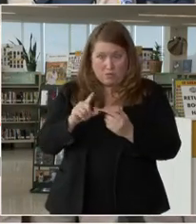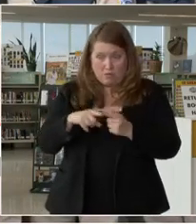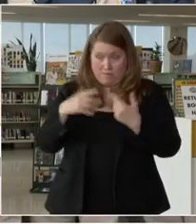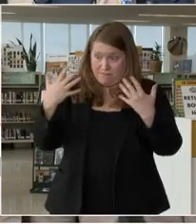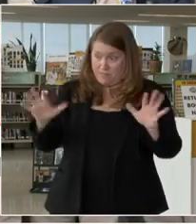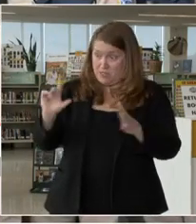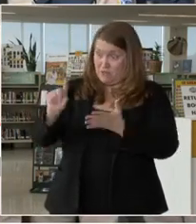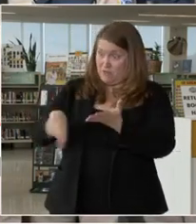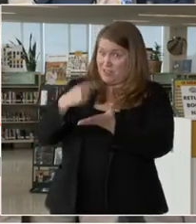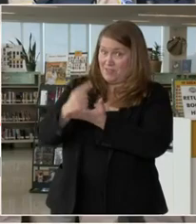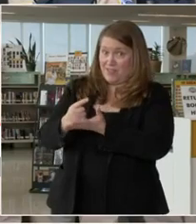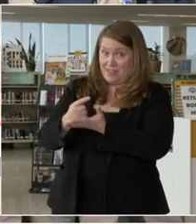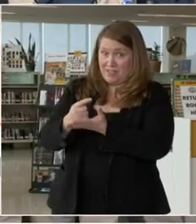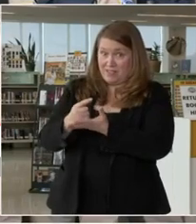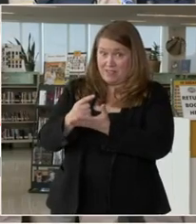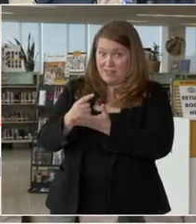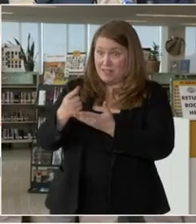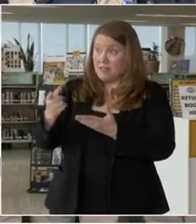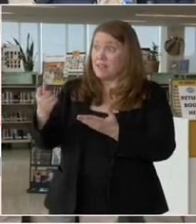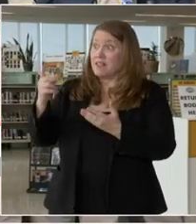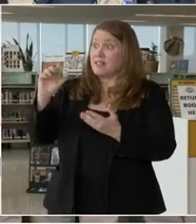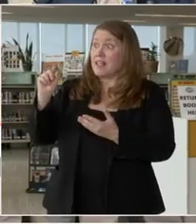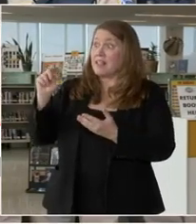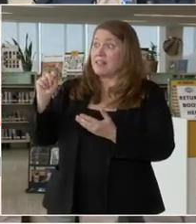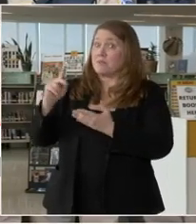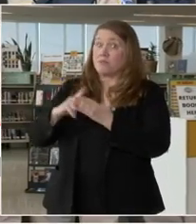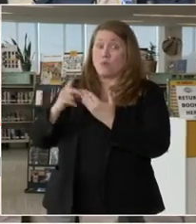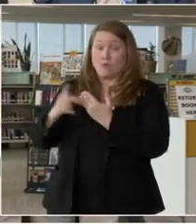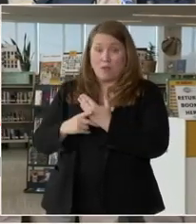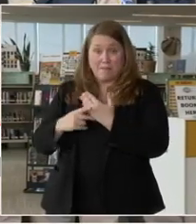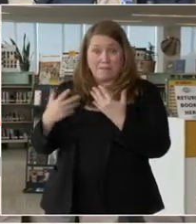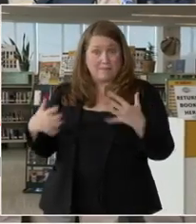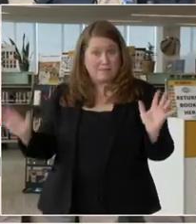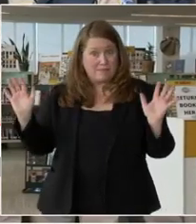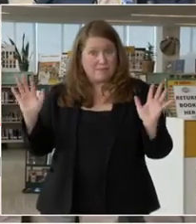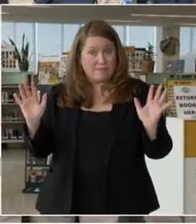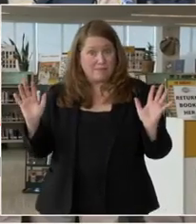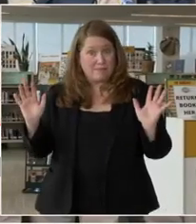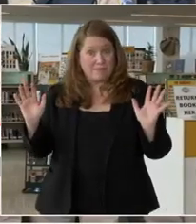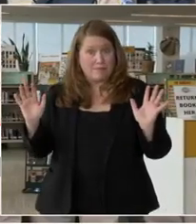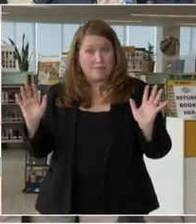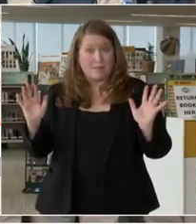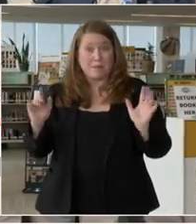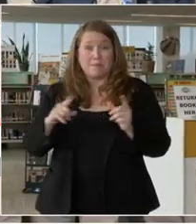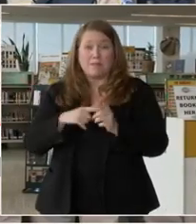they become eligible for the cadet program, right? Yes, ma'am. And the program